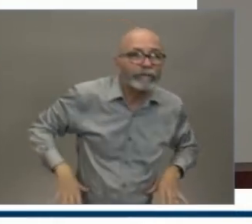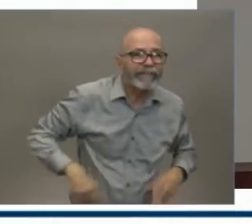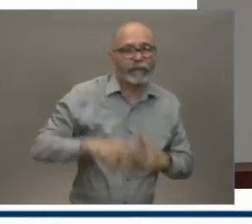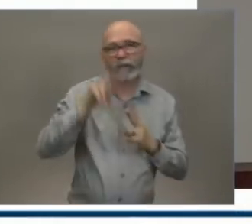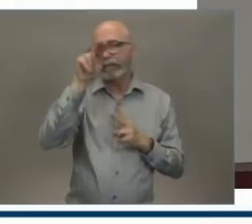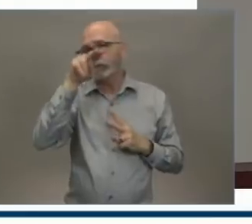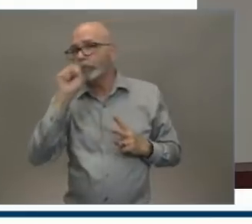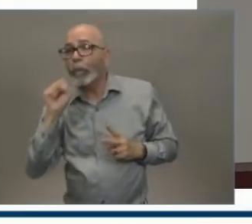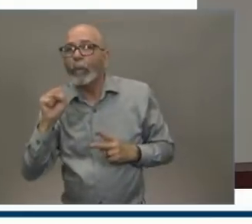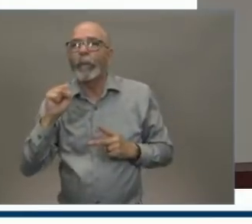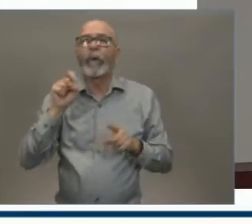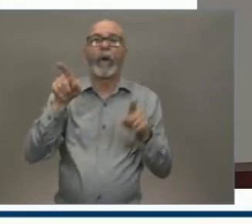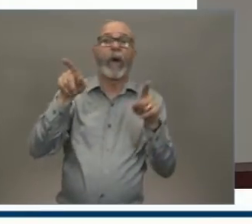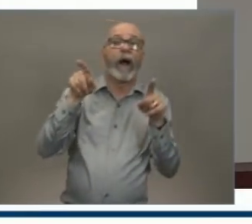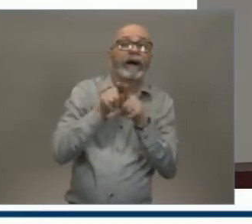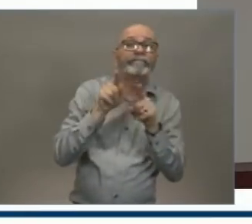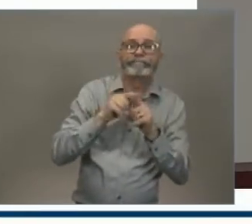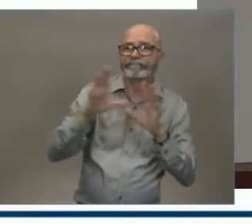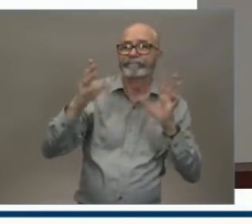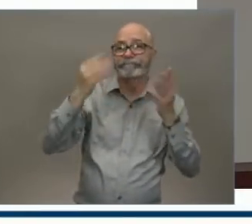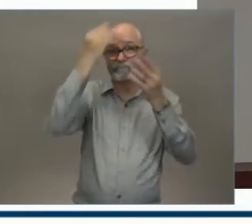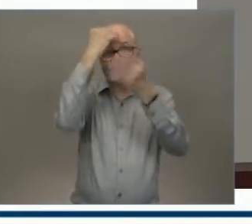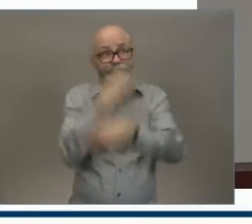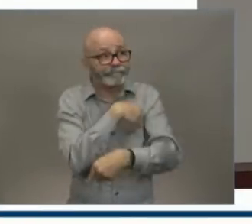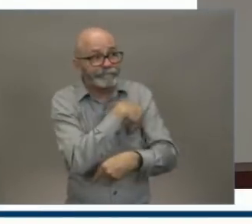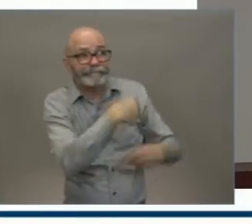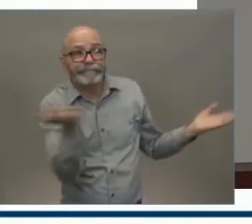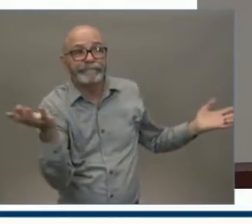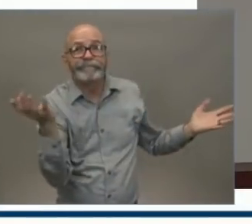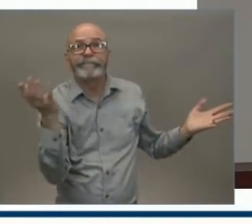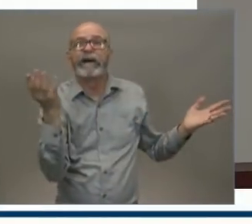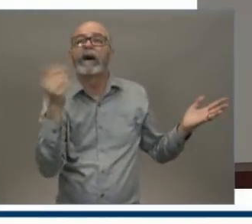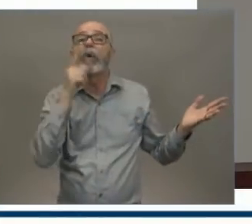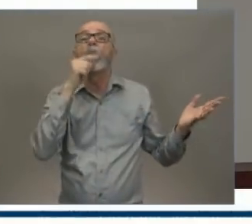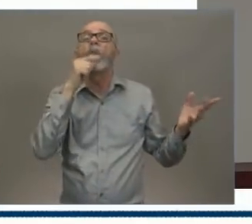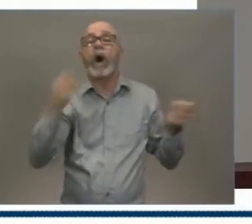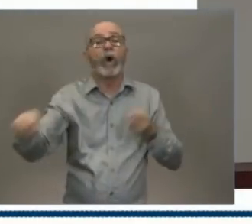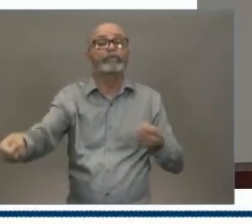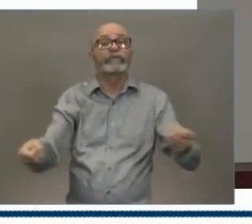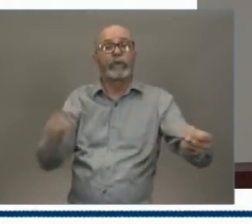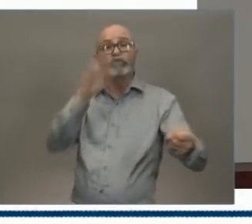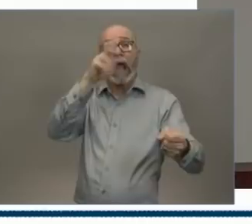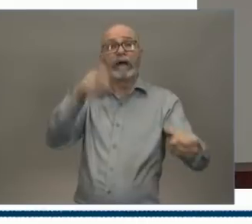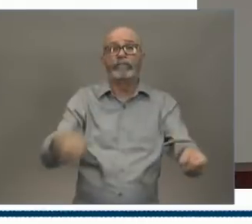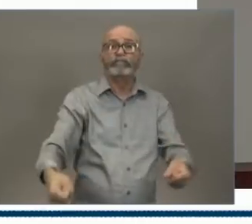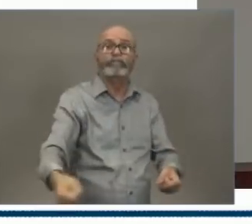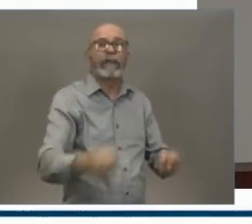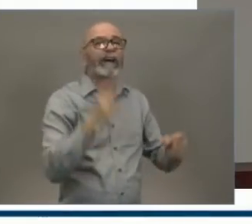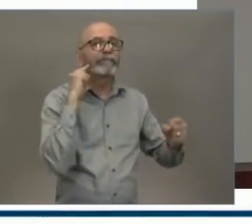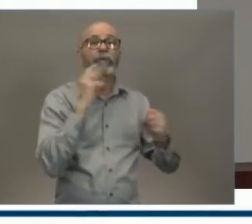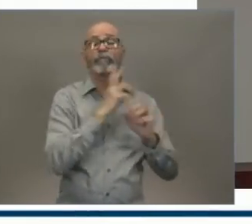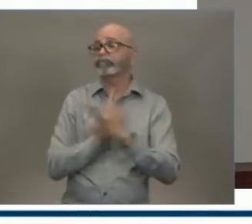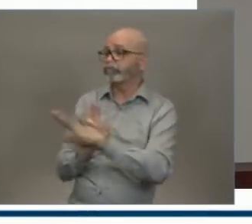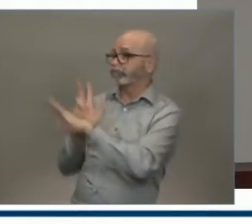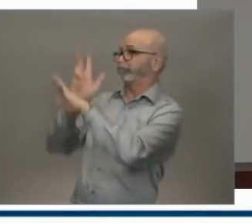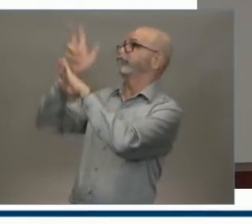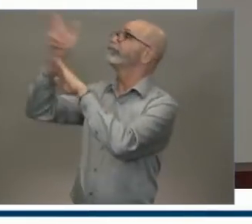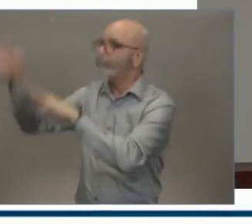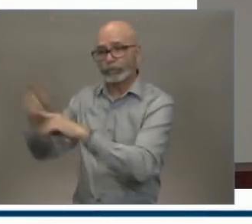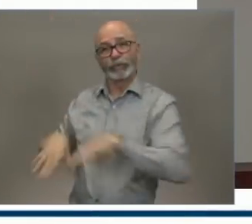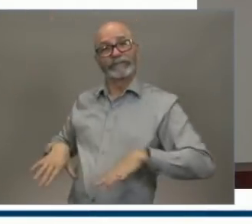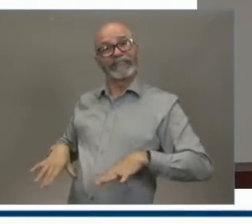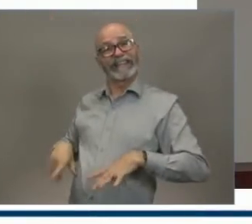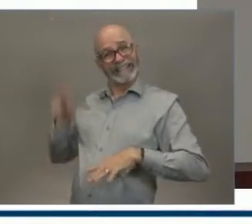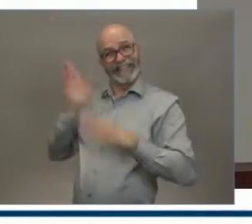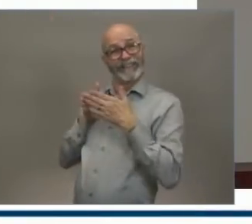direct distribution of that notification to truckers, because they're a main component of these ferries, through their employers and